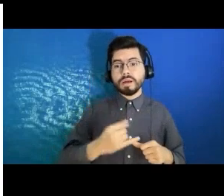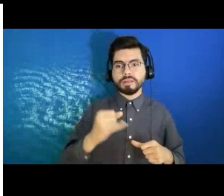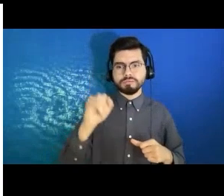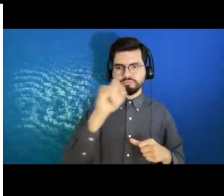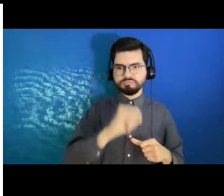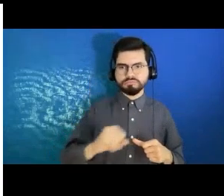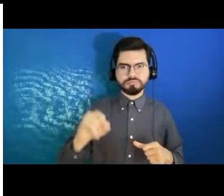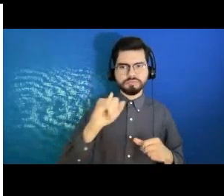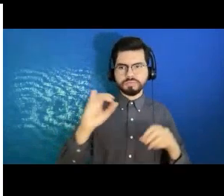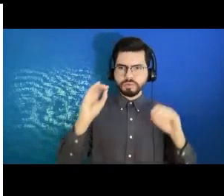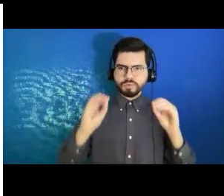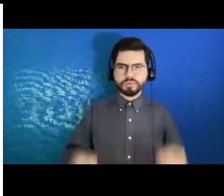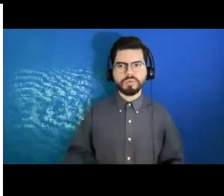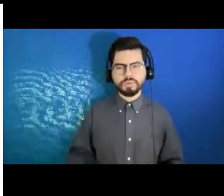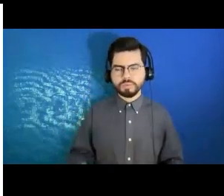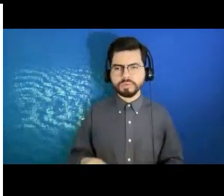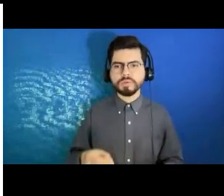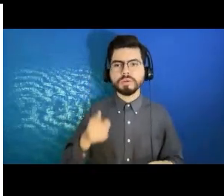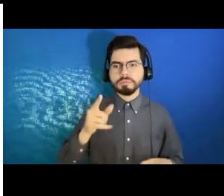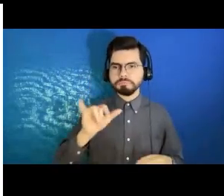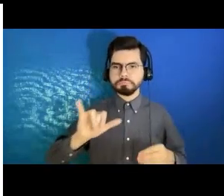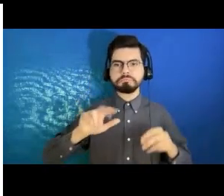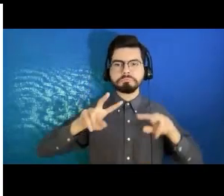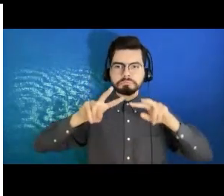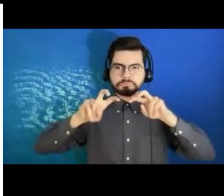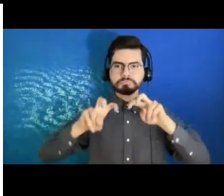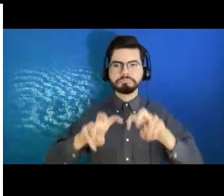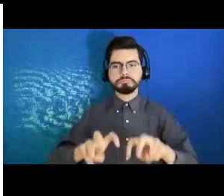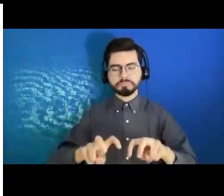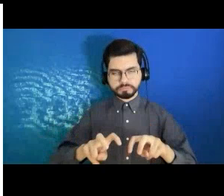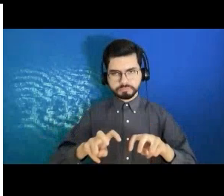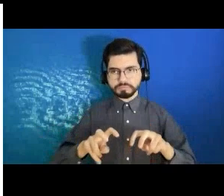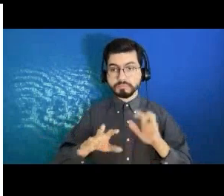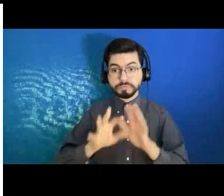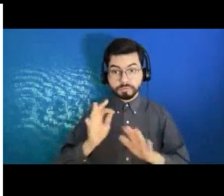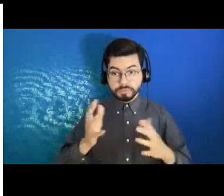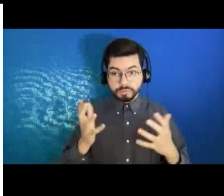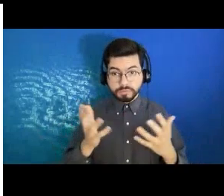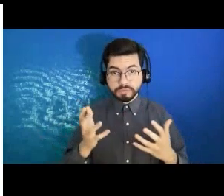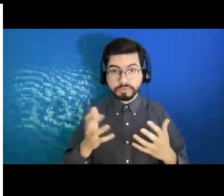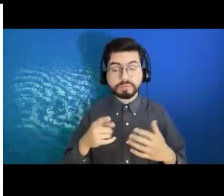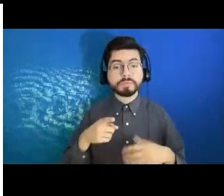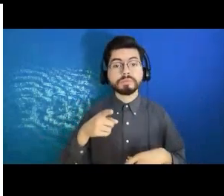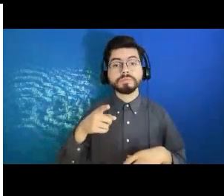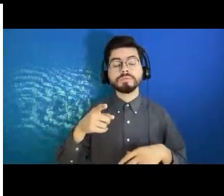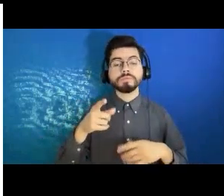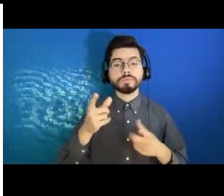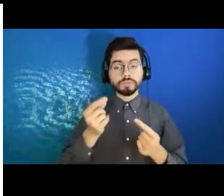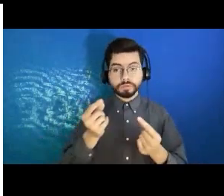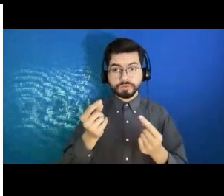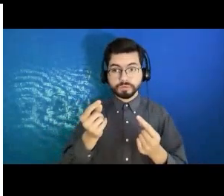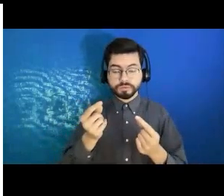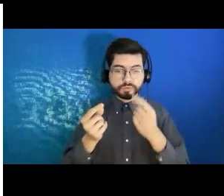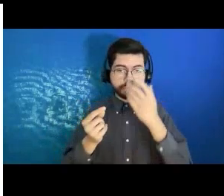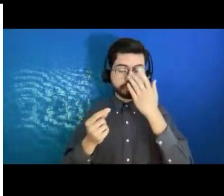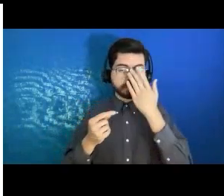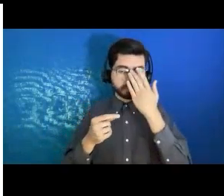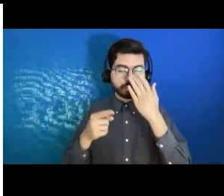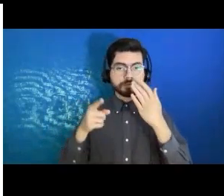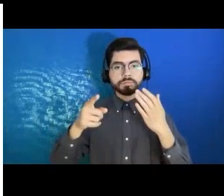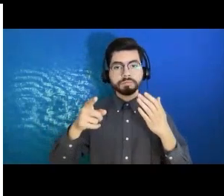thermal area in Yellowstone. So he looked into it a little further. And what he did, he looked at the